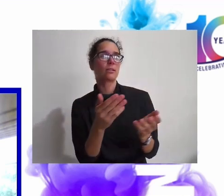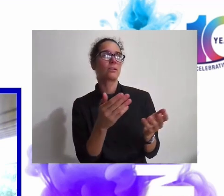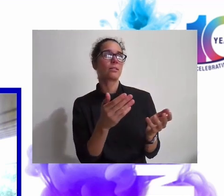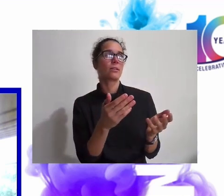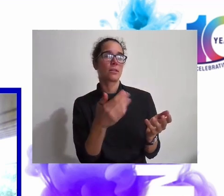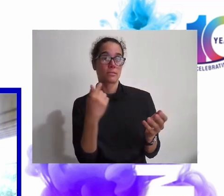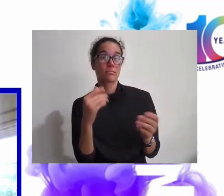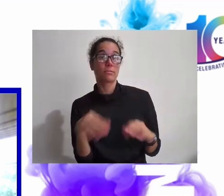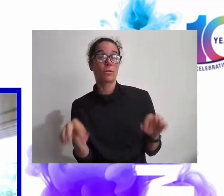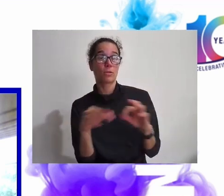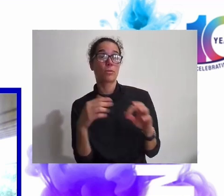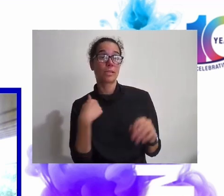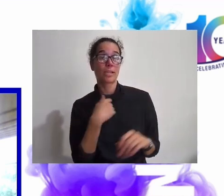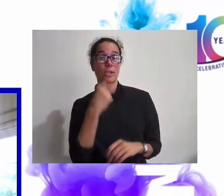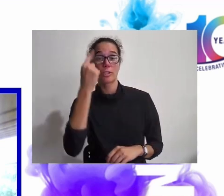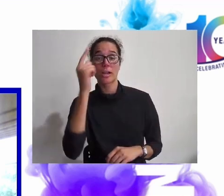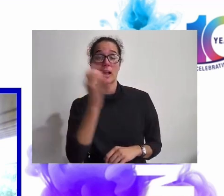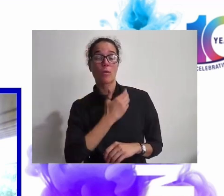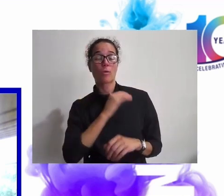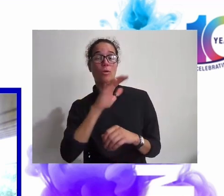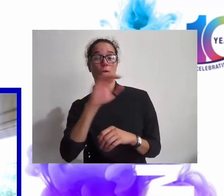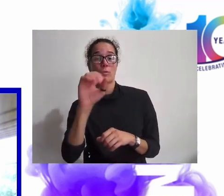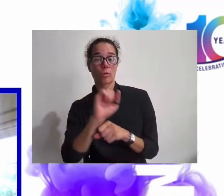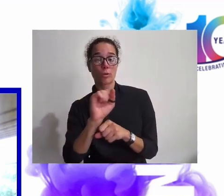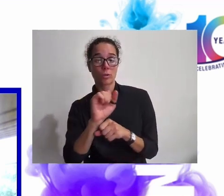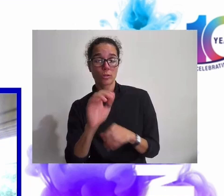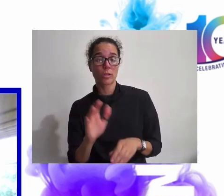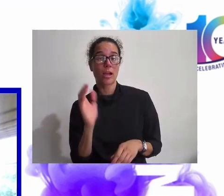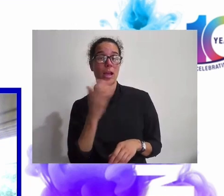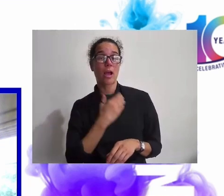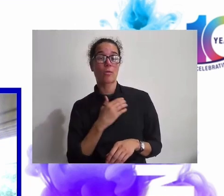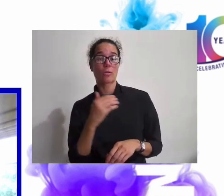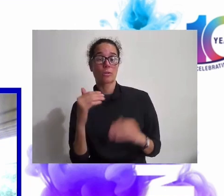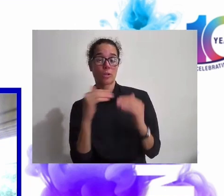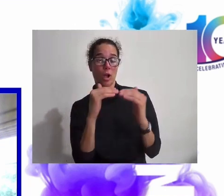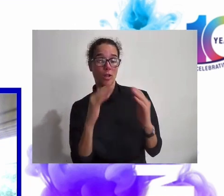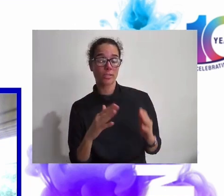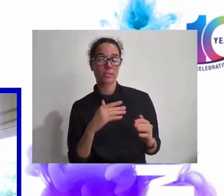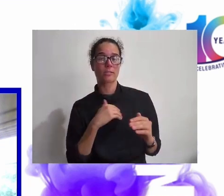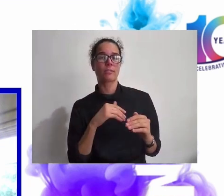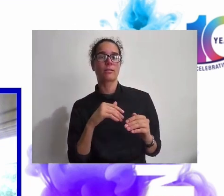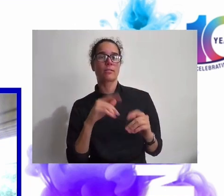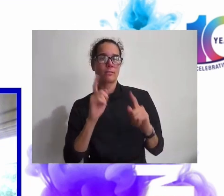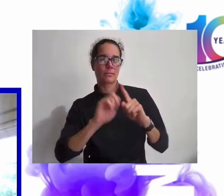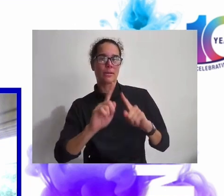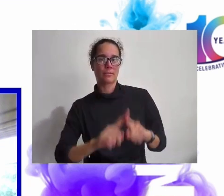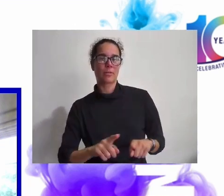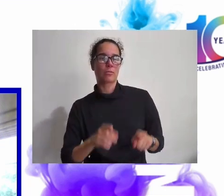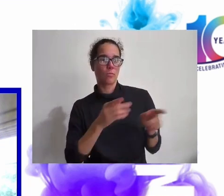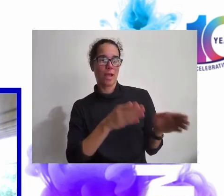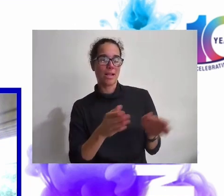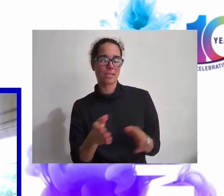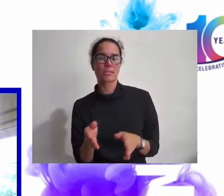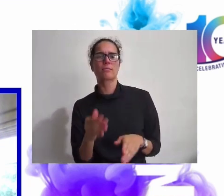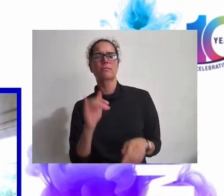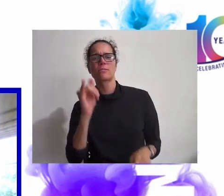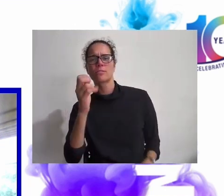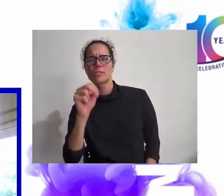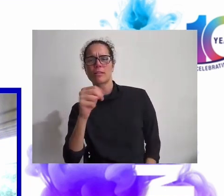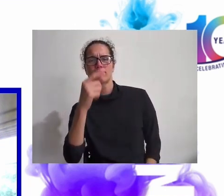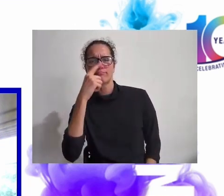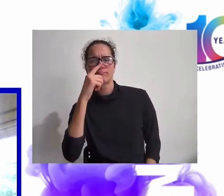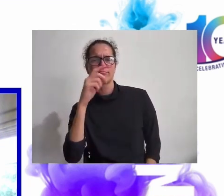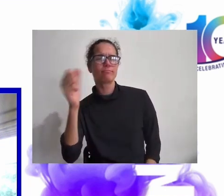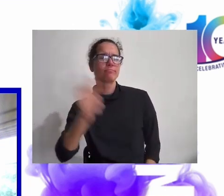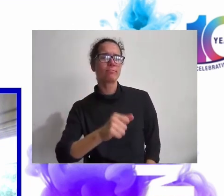our coworkers and our colleagues and our leaders from multiple dimensions. Jen, let me bring you in and kind of hear your